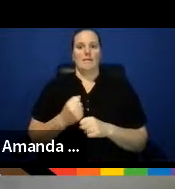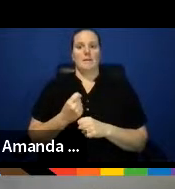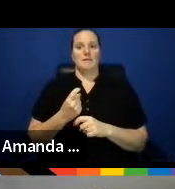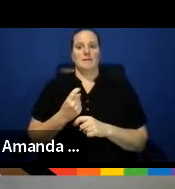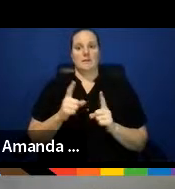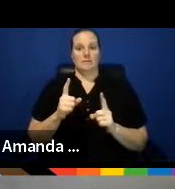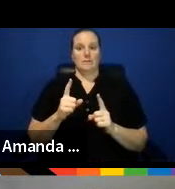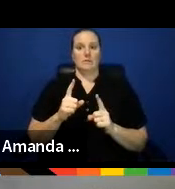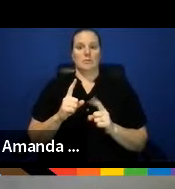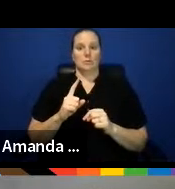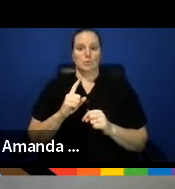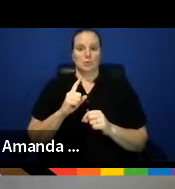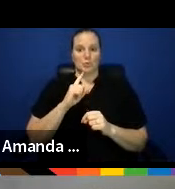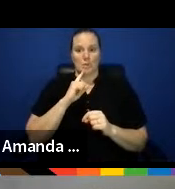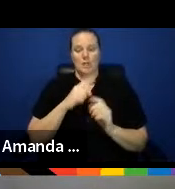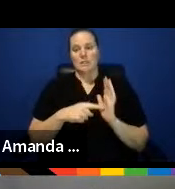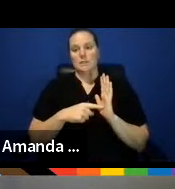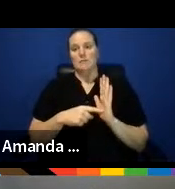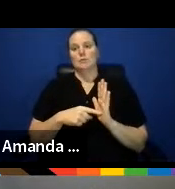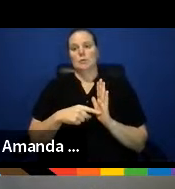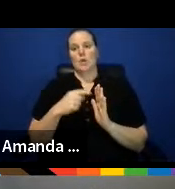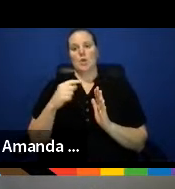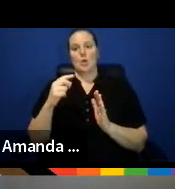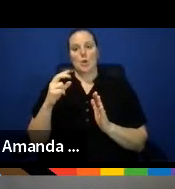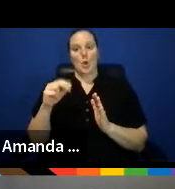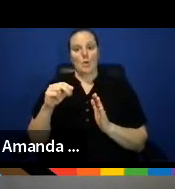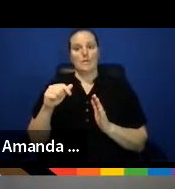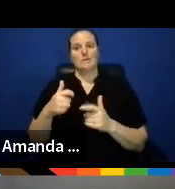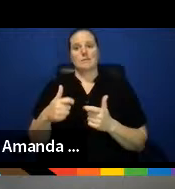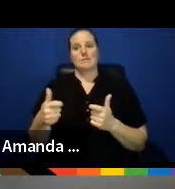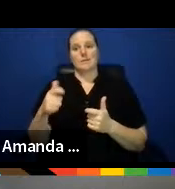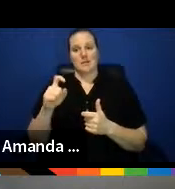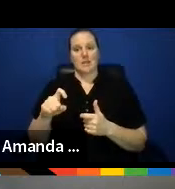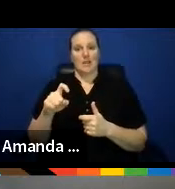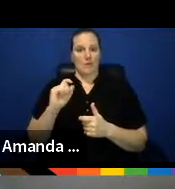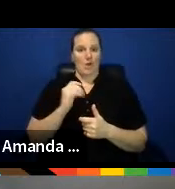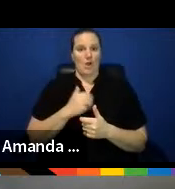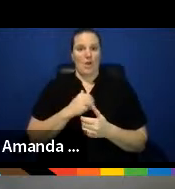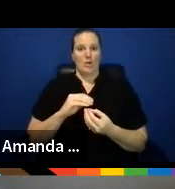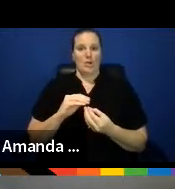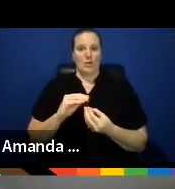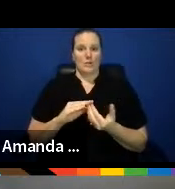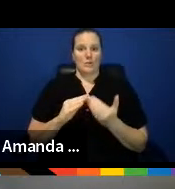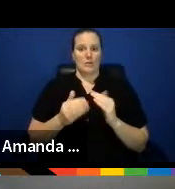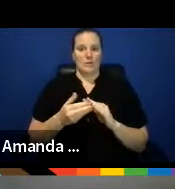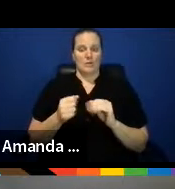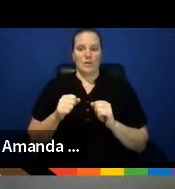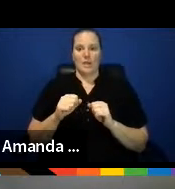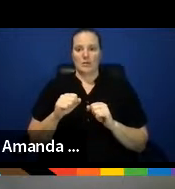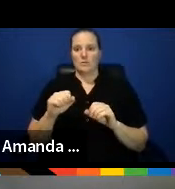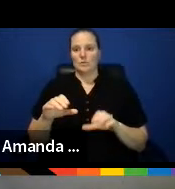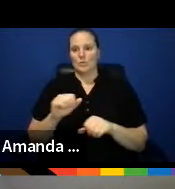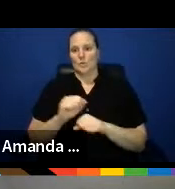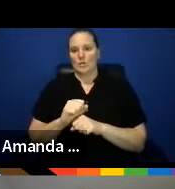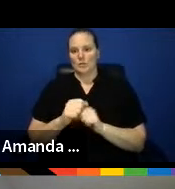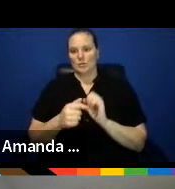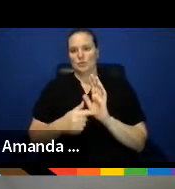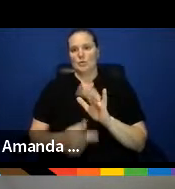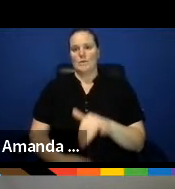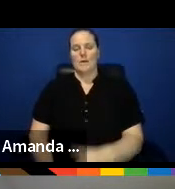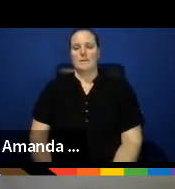that it really demonstrates like, no, this is a big need for our community, then we can try and do the legwork to bring that out.